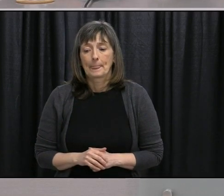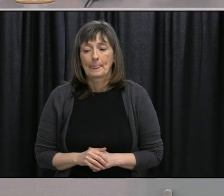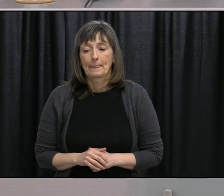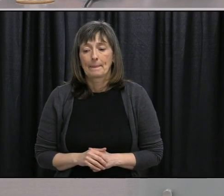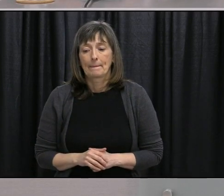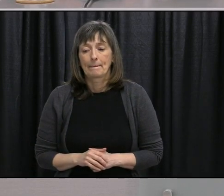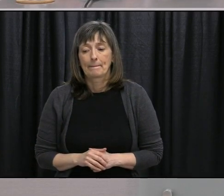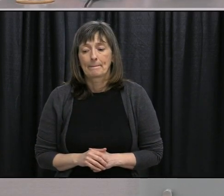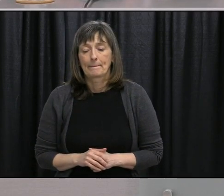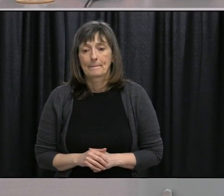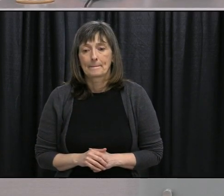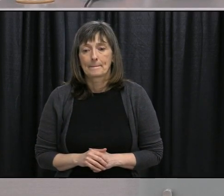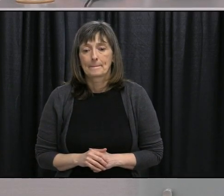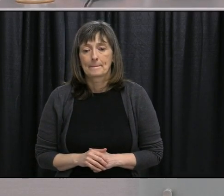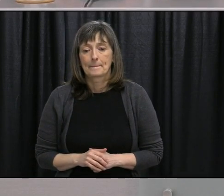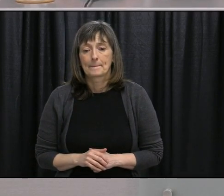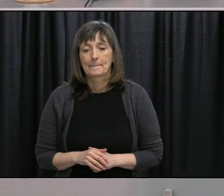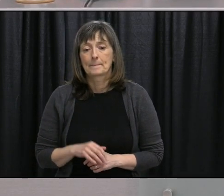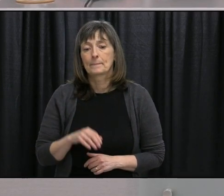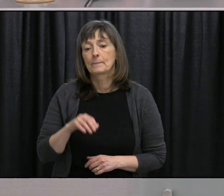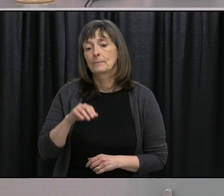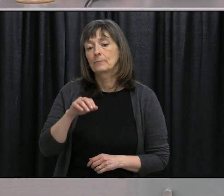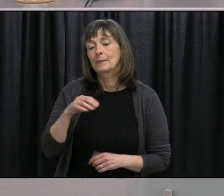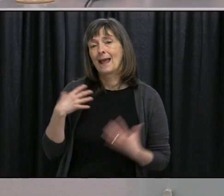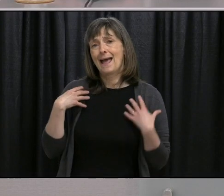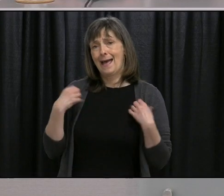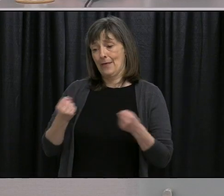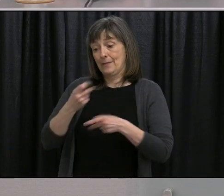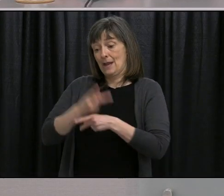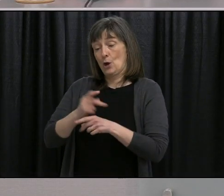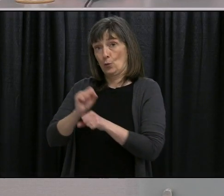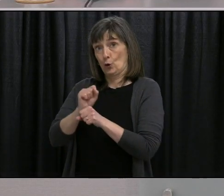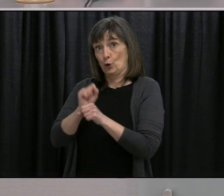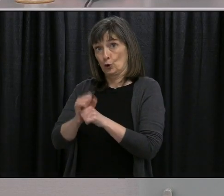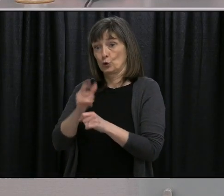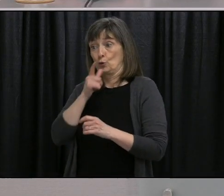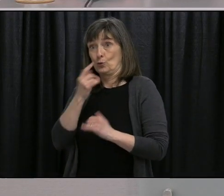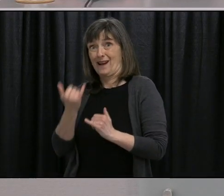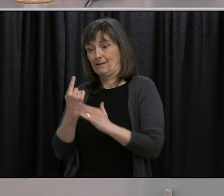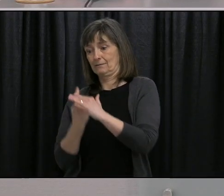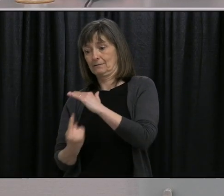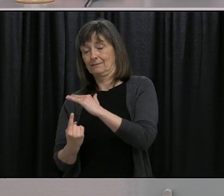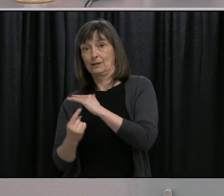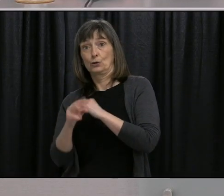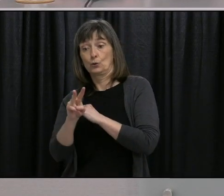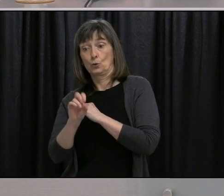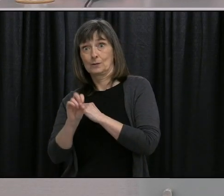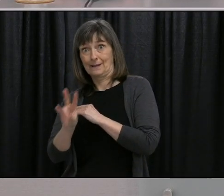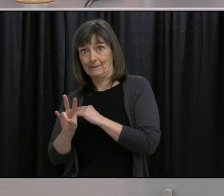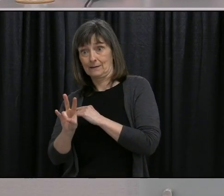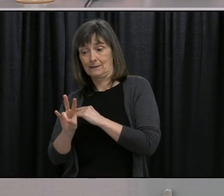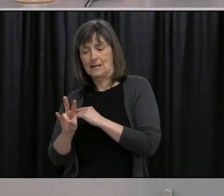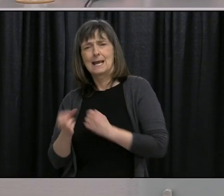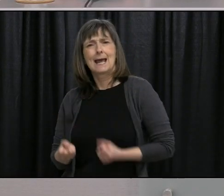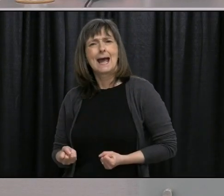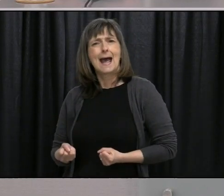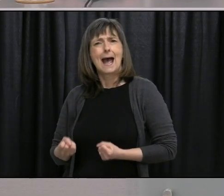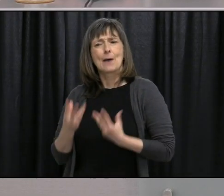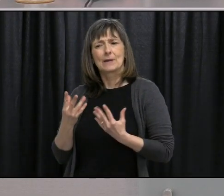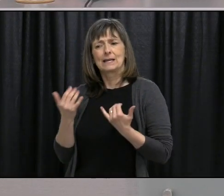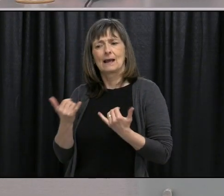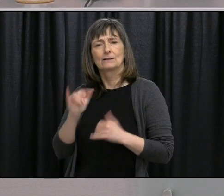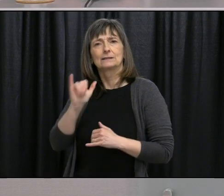Mr. Hagee, how many of the 207 healthcare workers who are in self-isolation are being put up in hotels, and how much does that cost in the province?